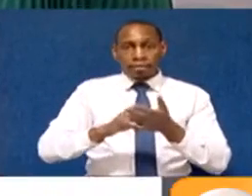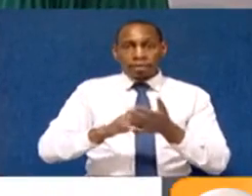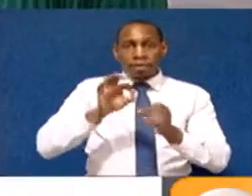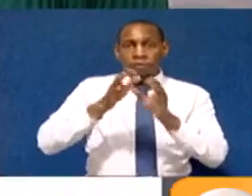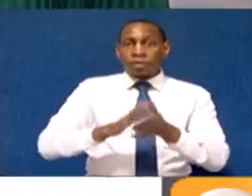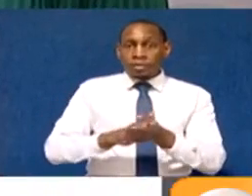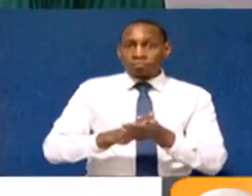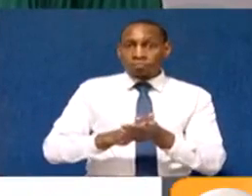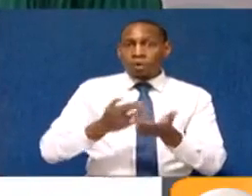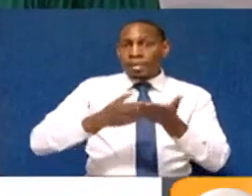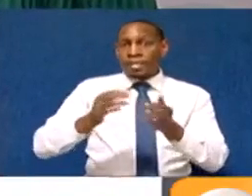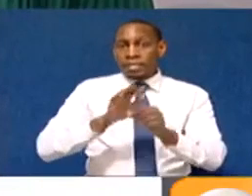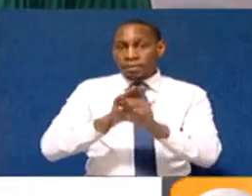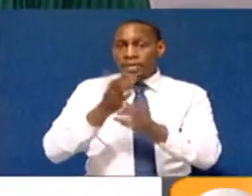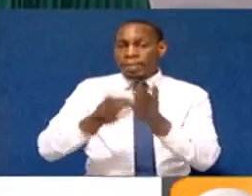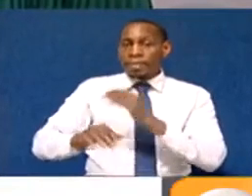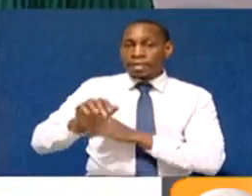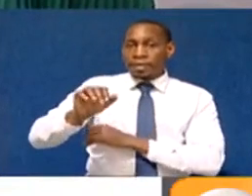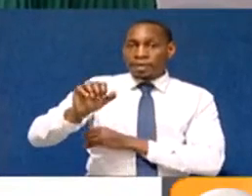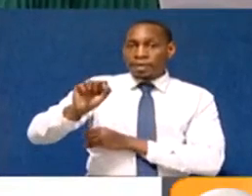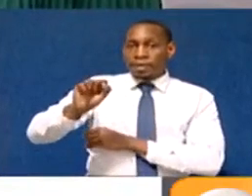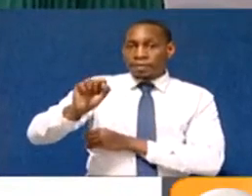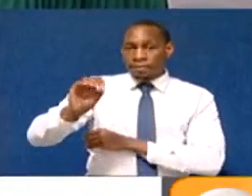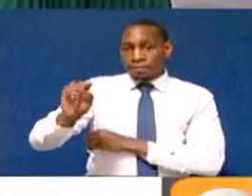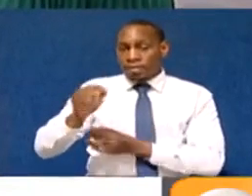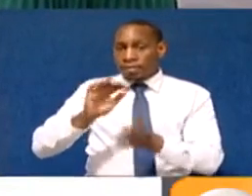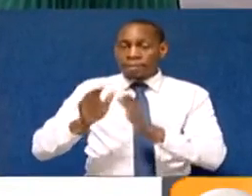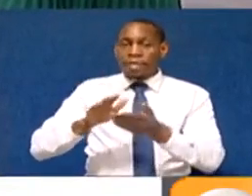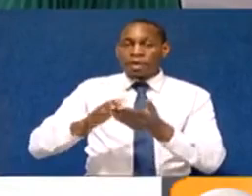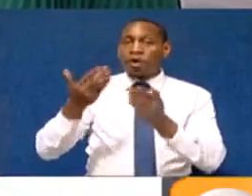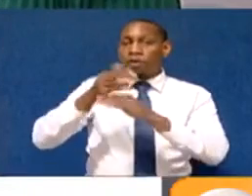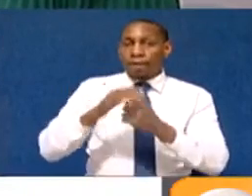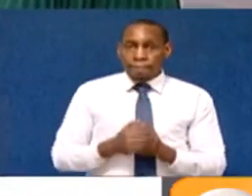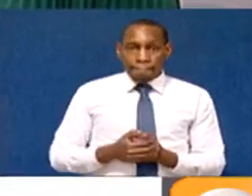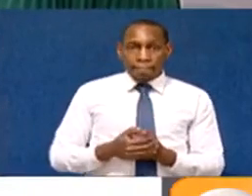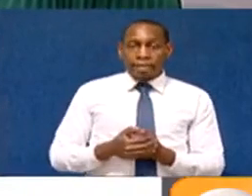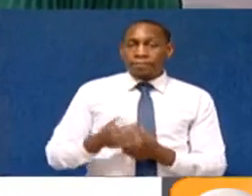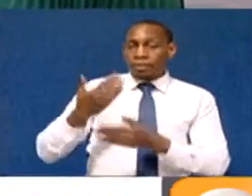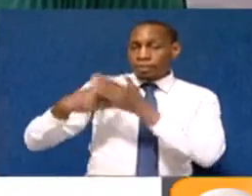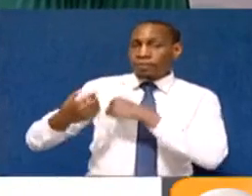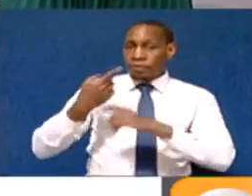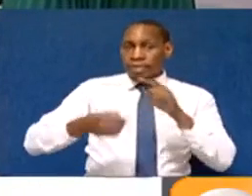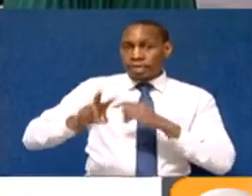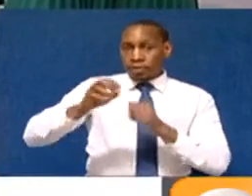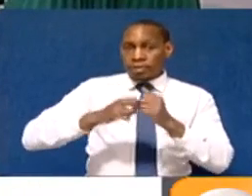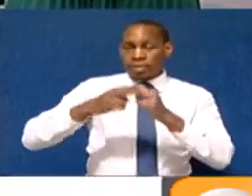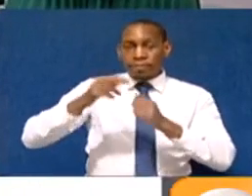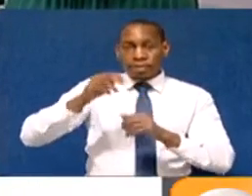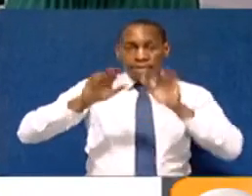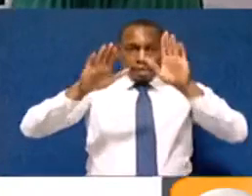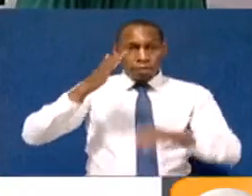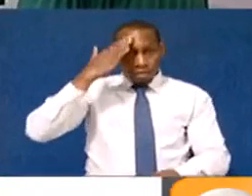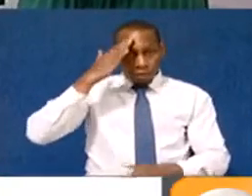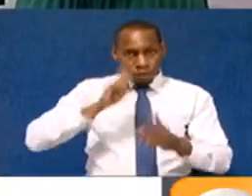of voters, so perhaps 50,000 or more, thereabouts. So in 2017, it's important to note